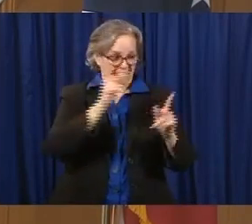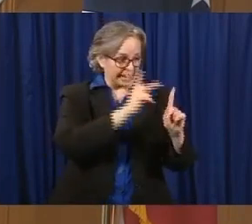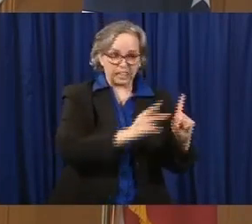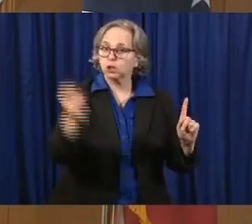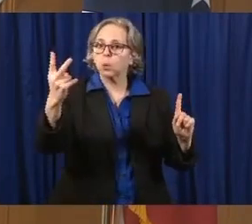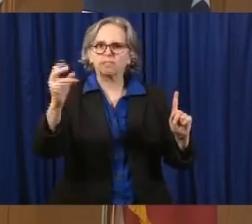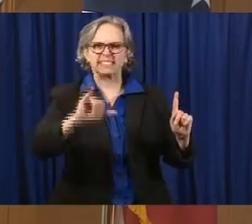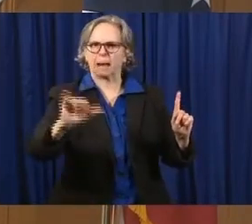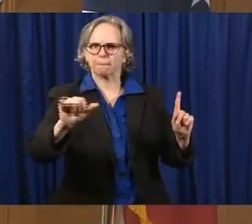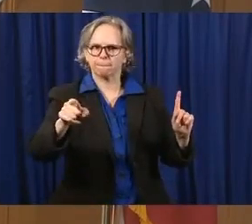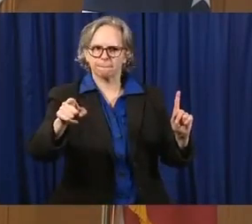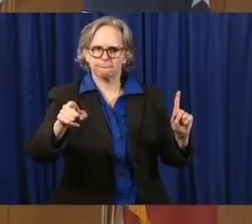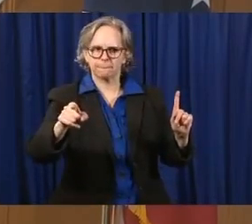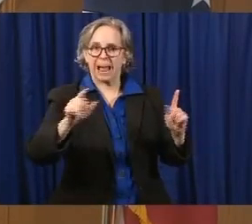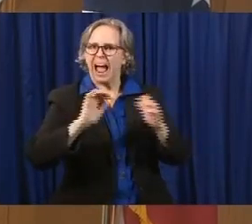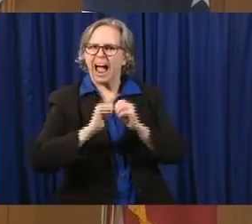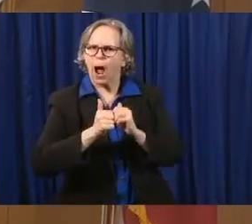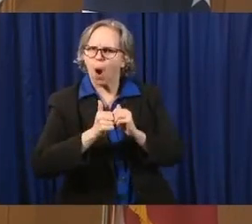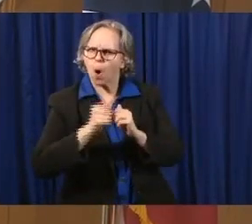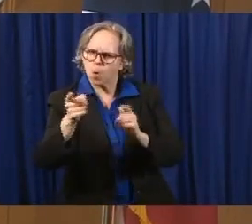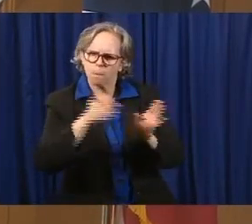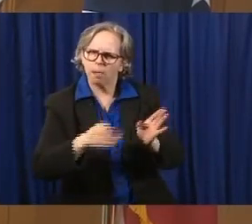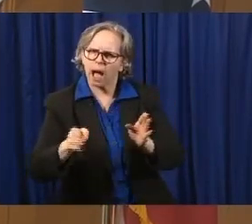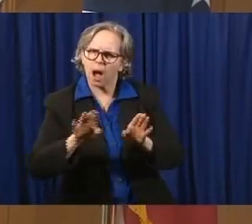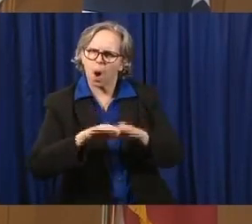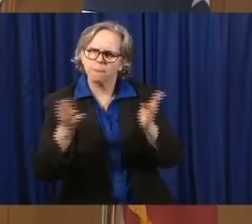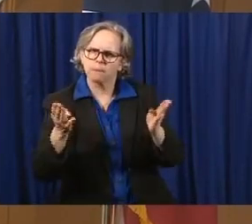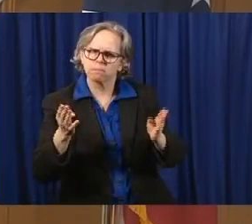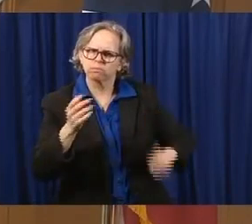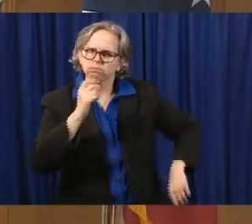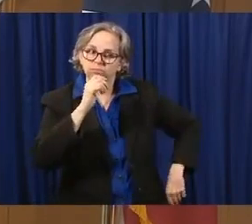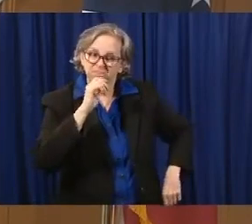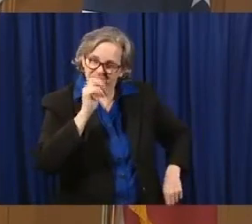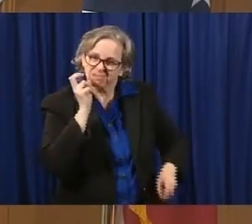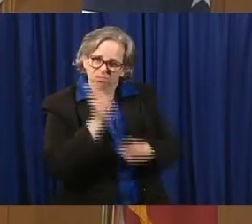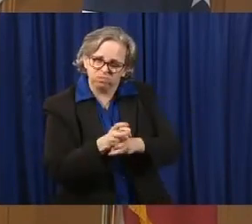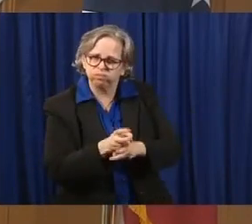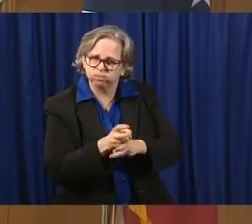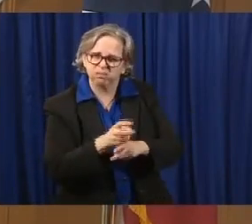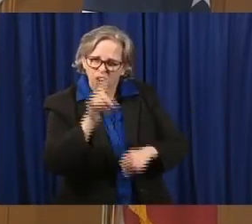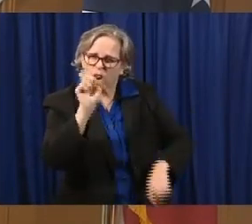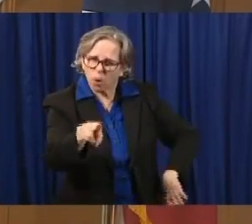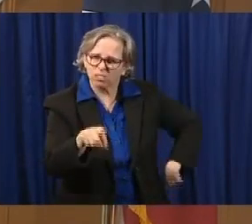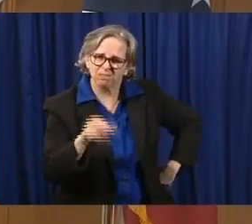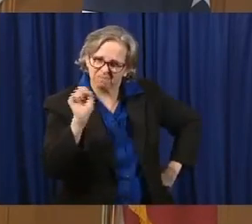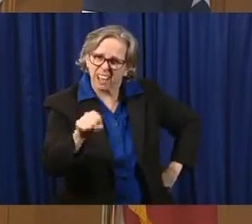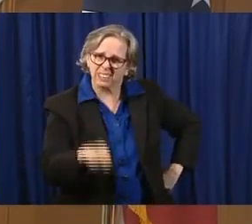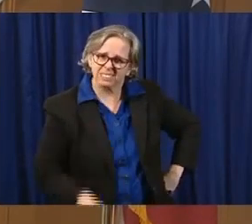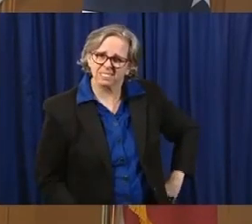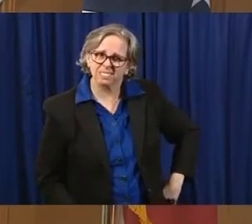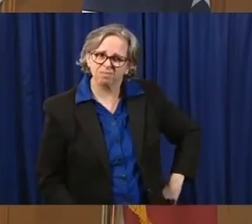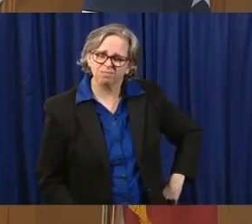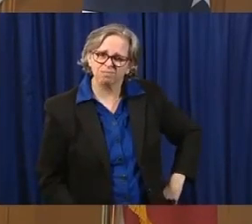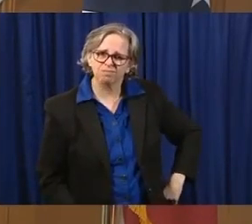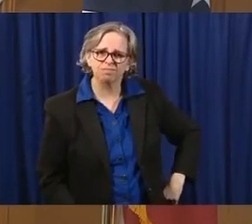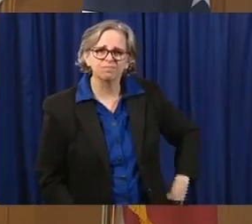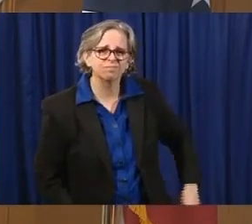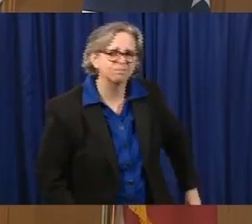know, how do you do that? And these are difficult questions. They're not easy. Thank you.